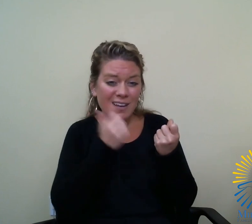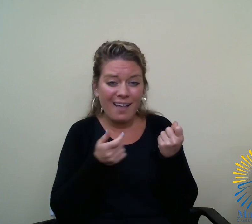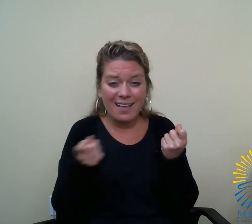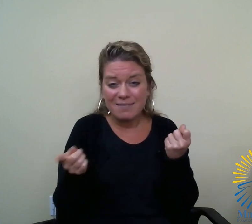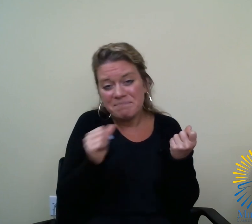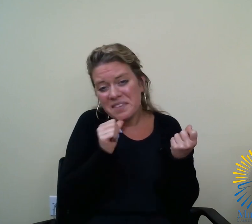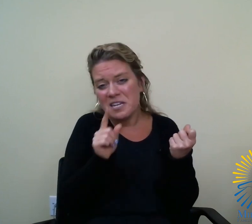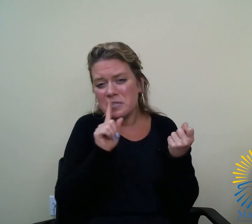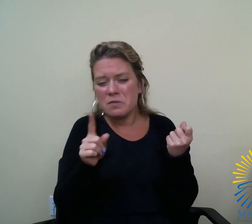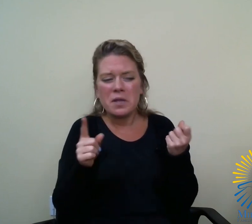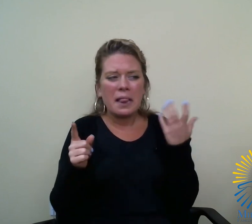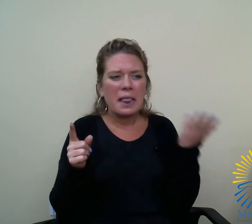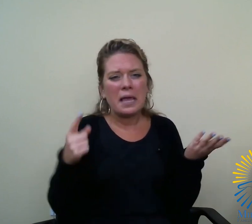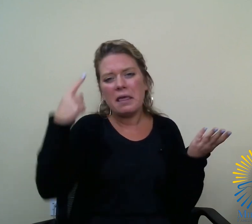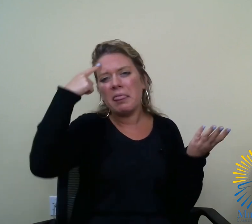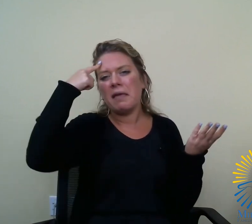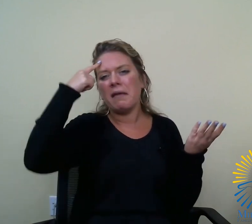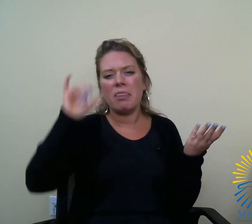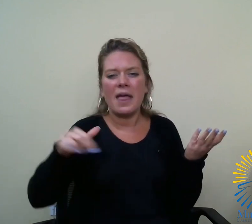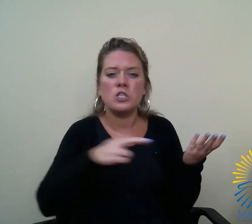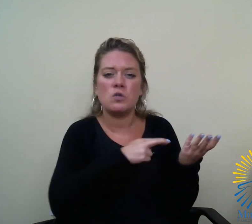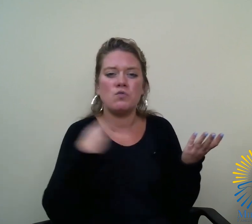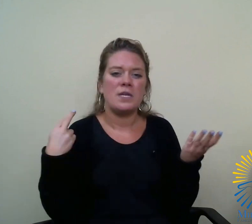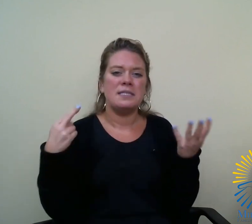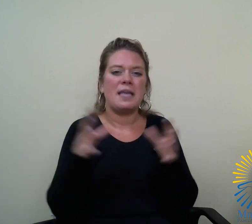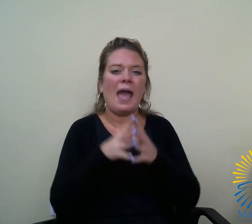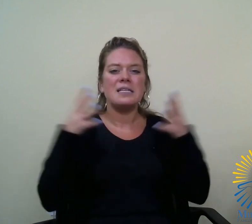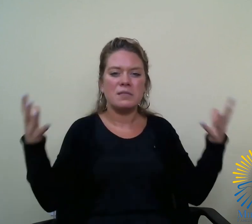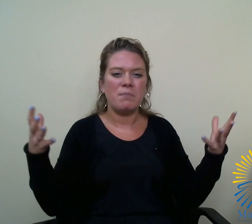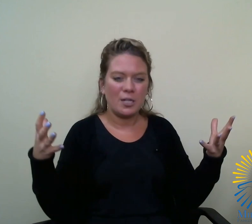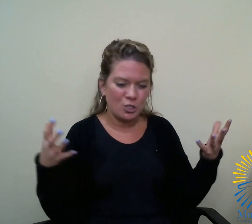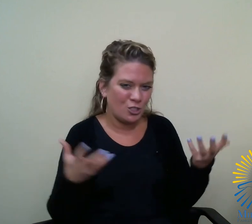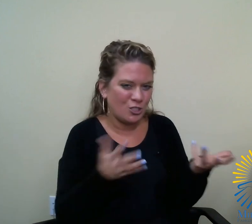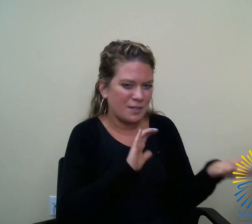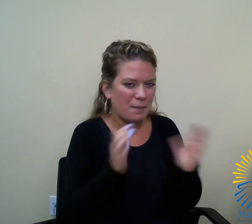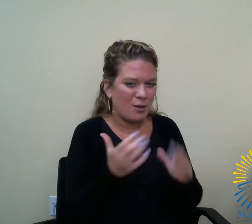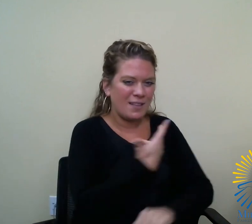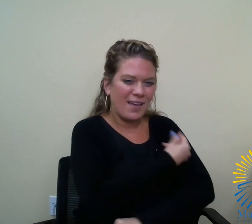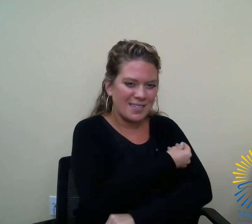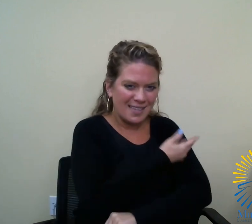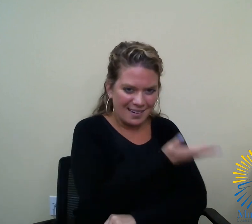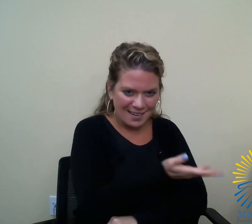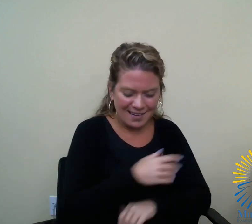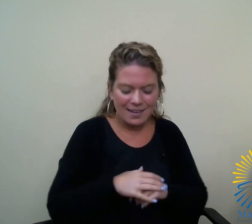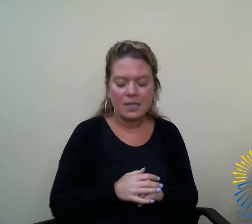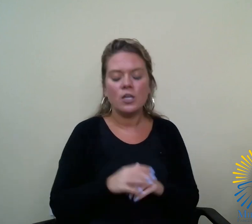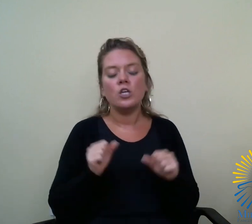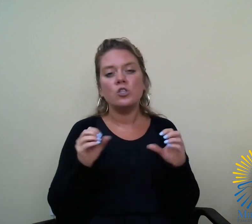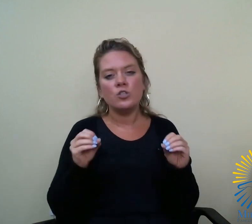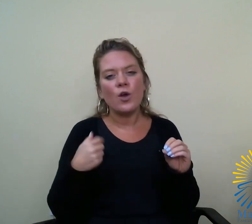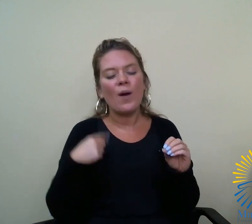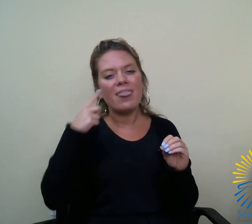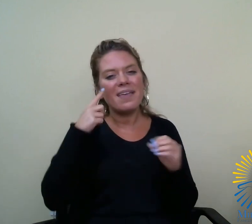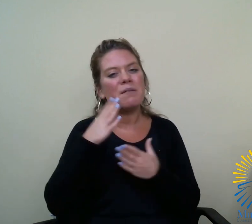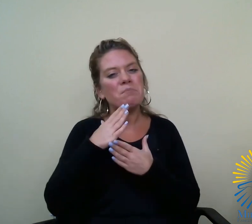really necessarily perceive that risk as much as he does when it comes to taking the vaccine, right? So I think part of